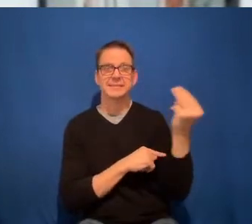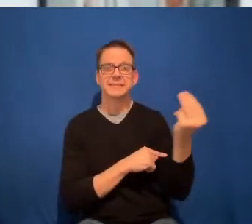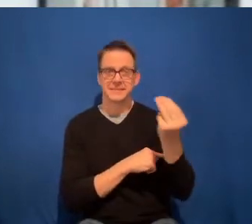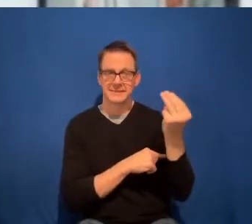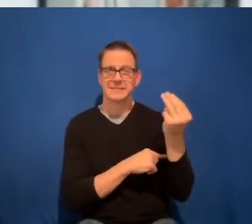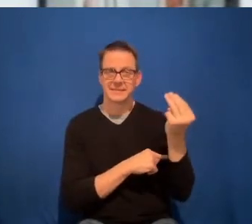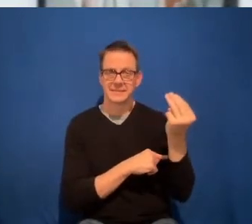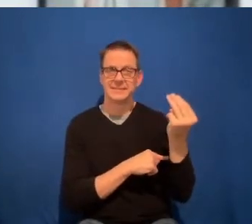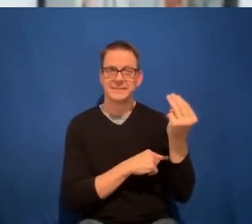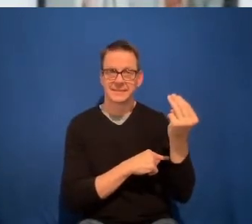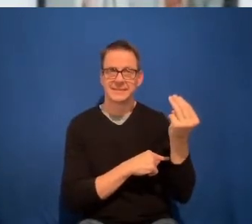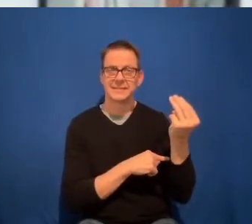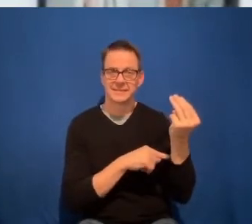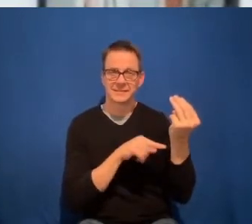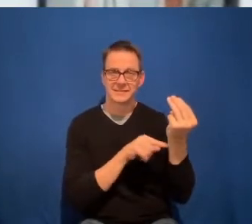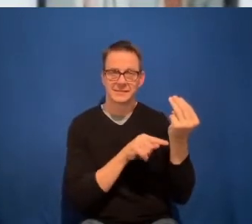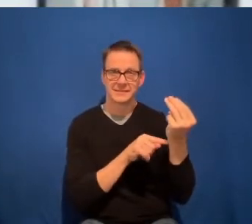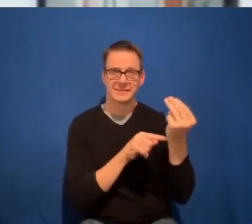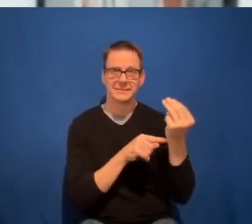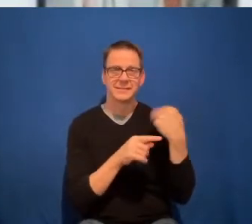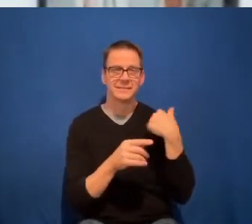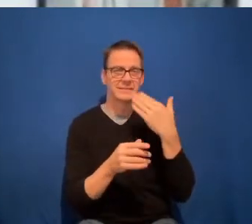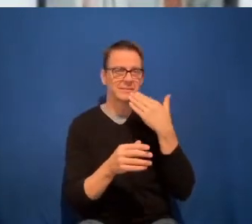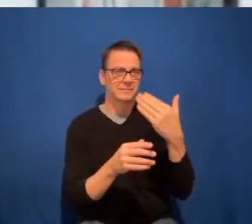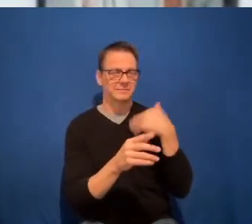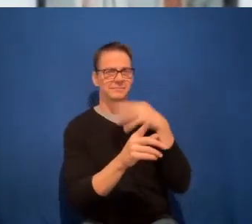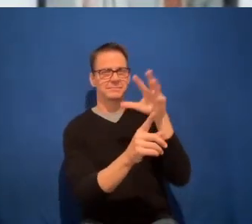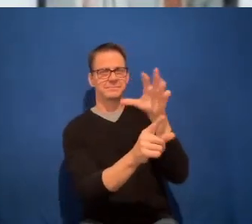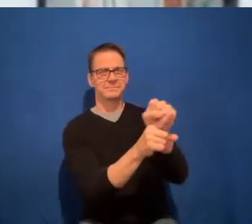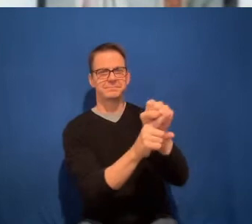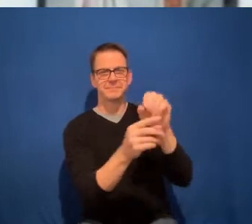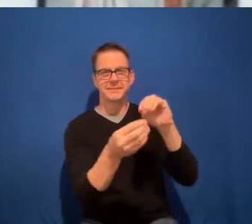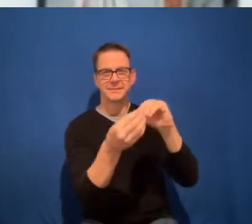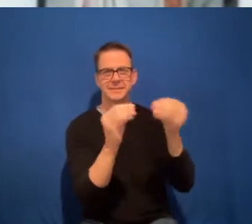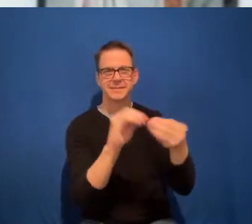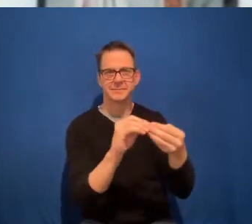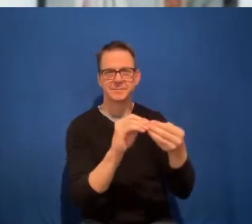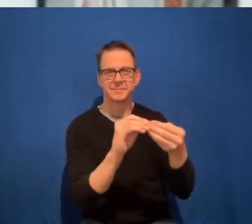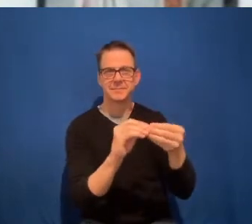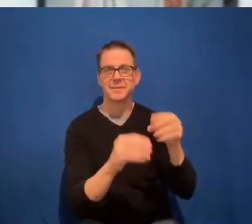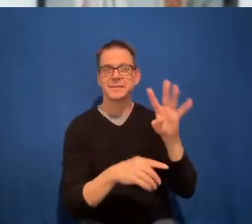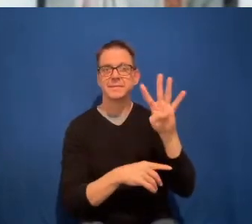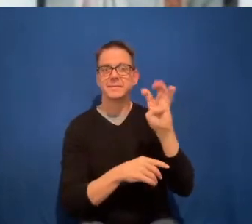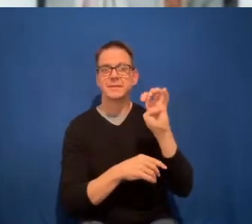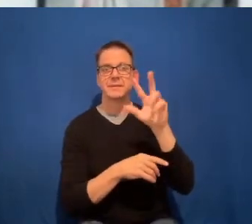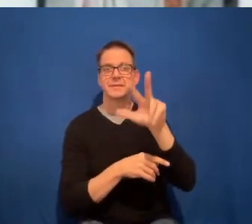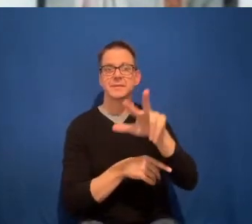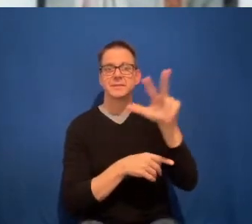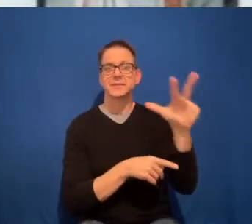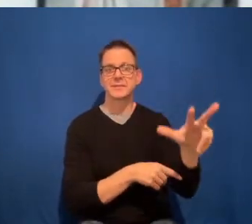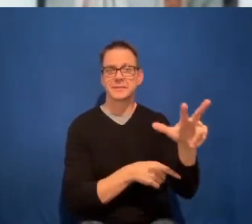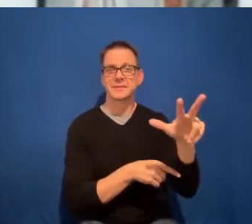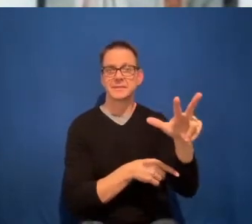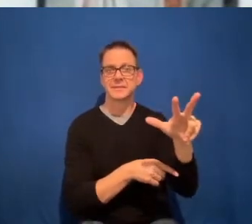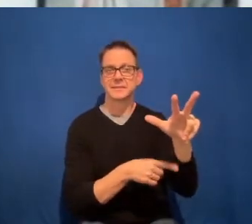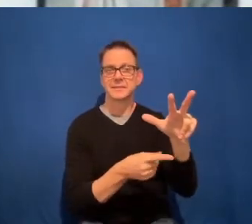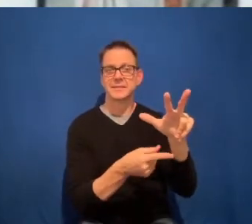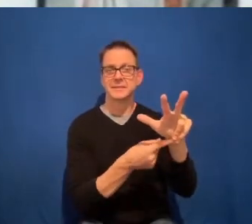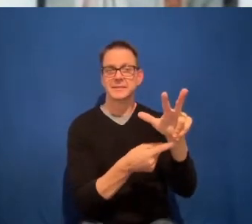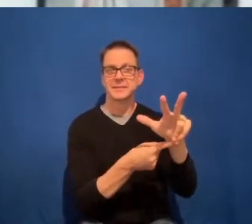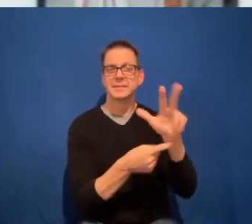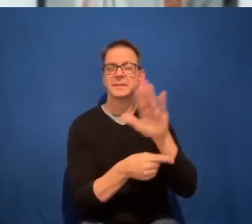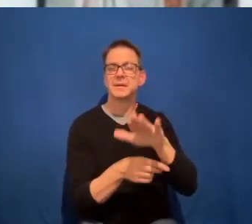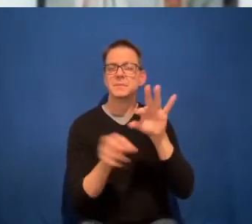the ones that I have a good beat on. So Mondays were 433. And it's